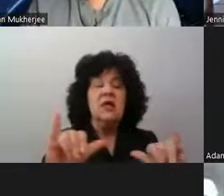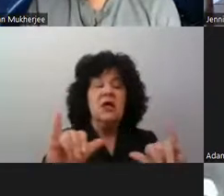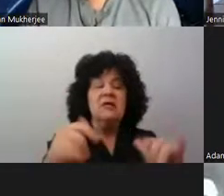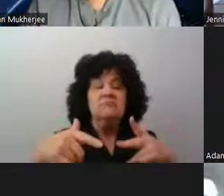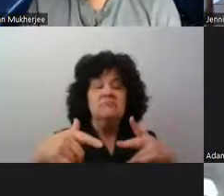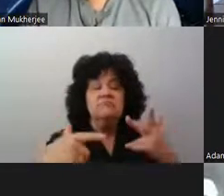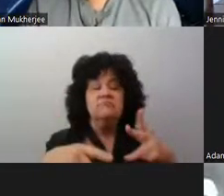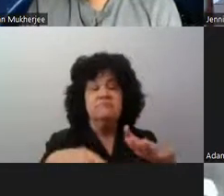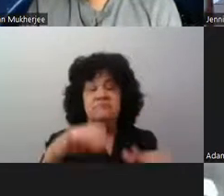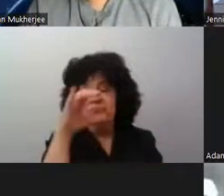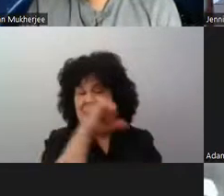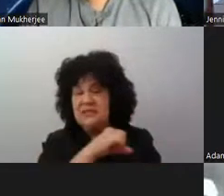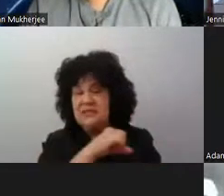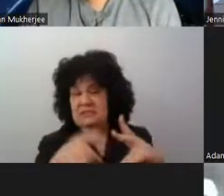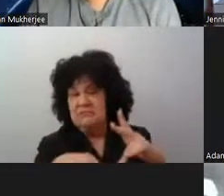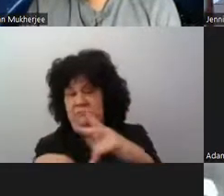Okay, Luke.